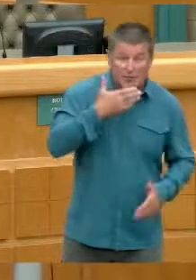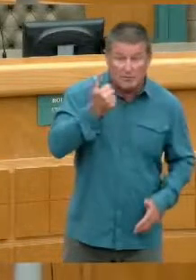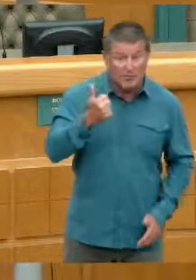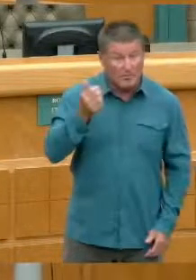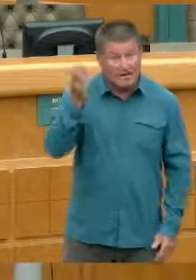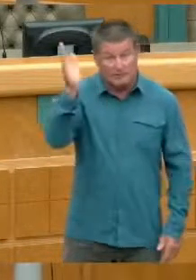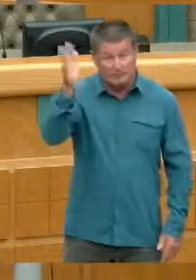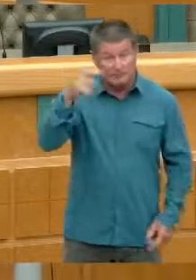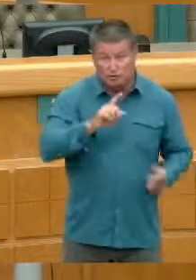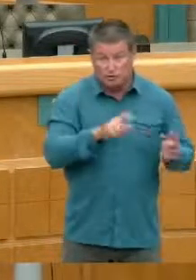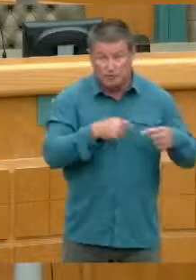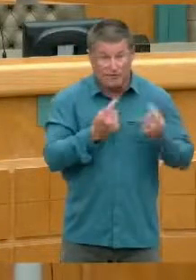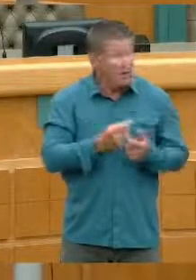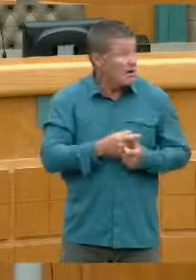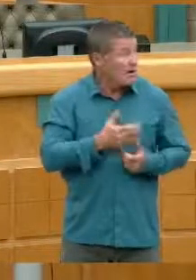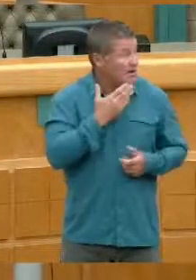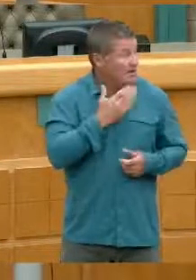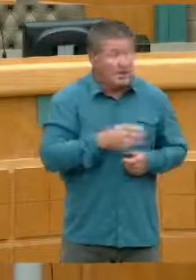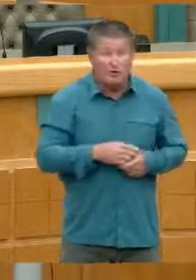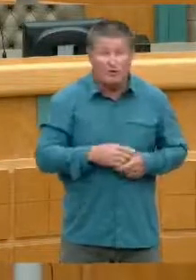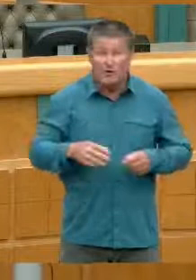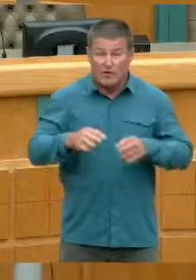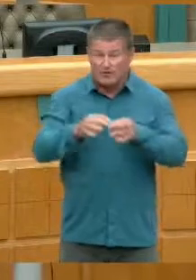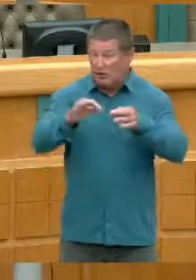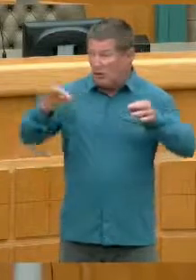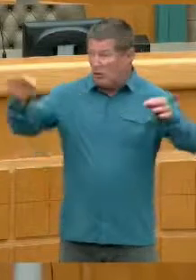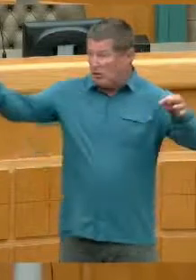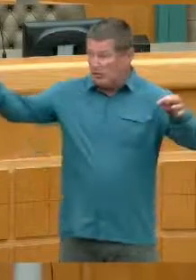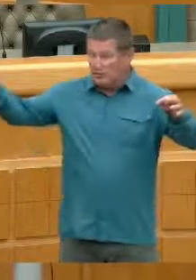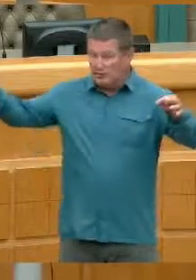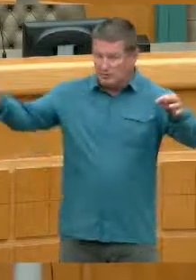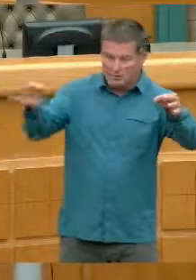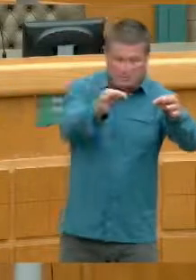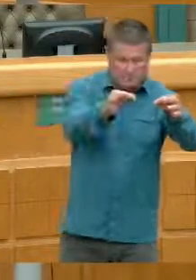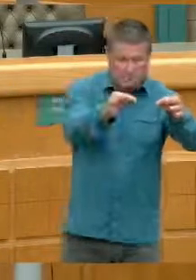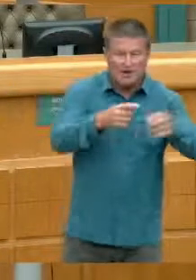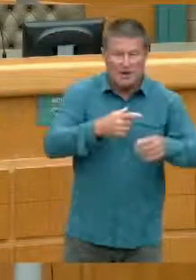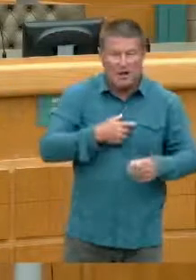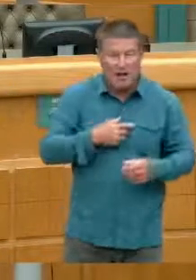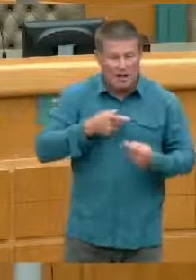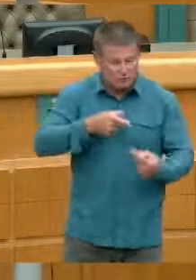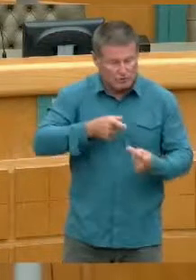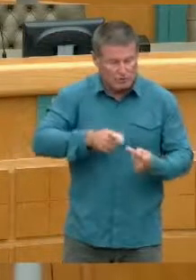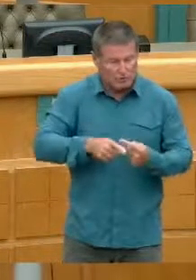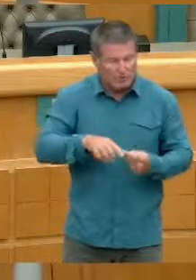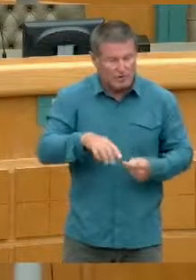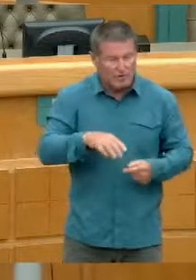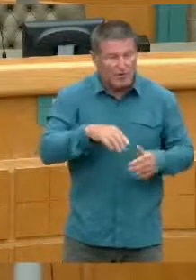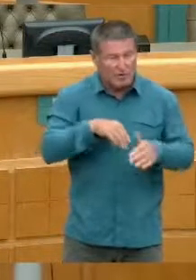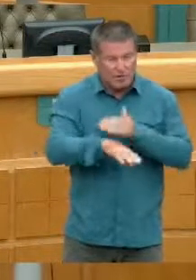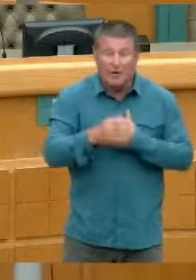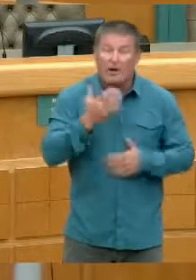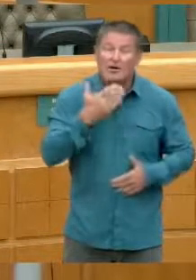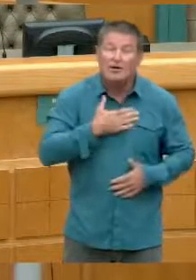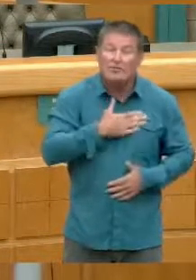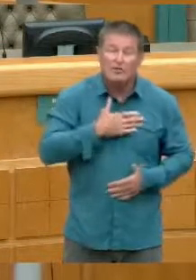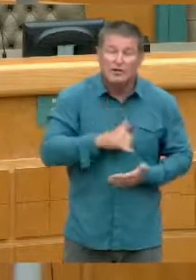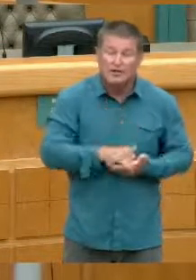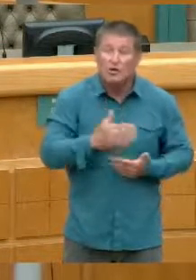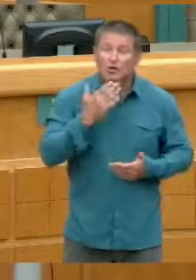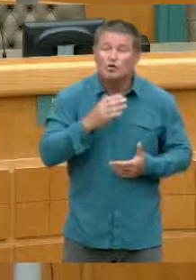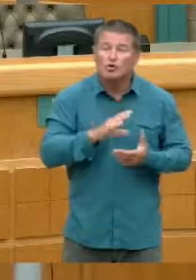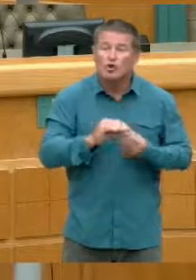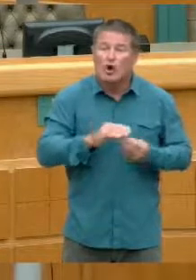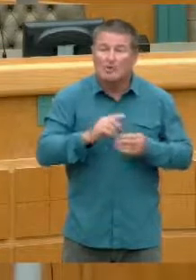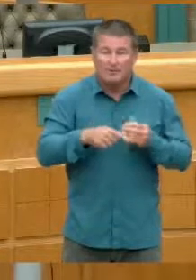best ones. And thanks for shortening that website up. I myself had a hard time getting to it last week, so we appreciate that. There was some good comments